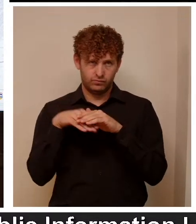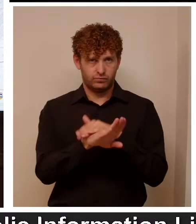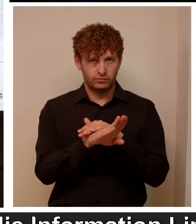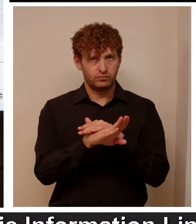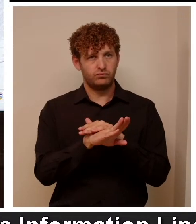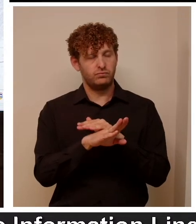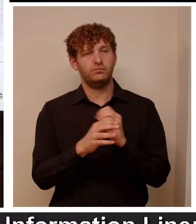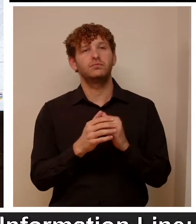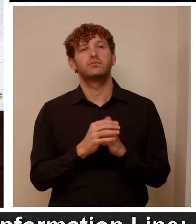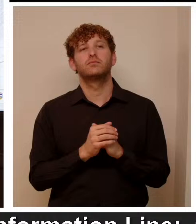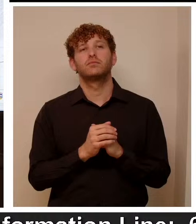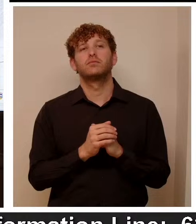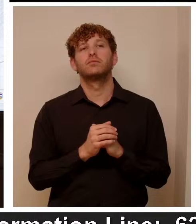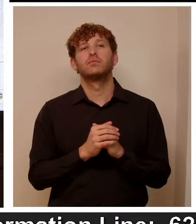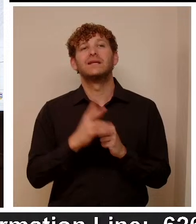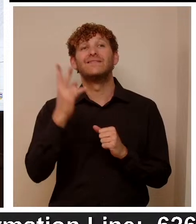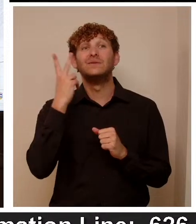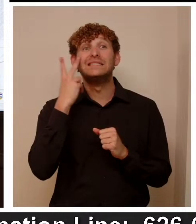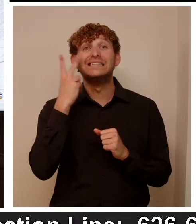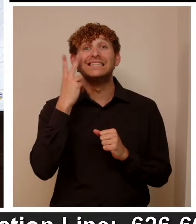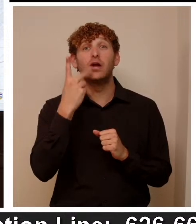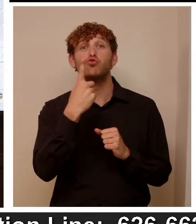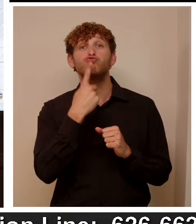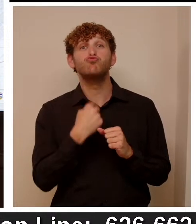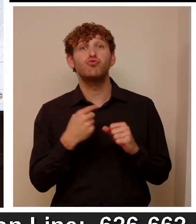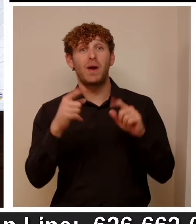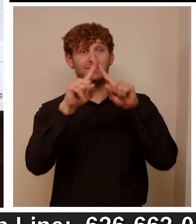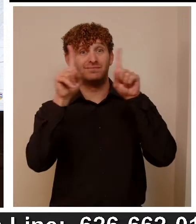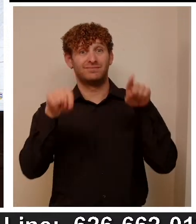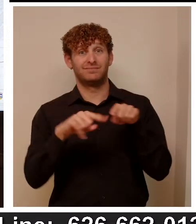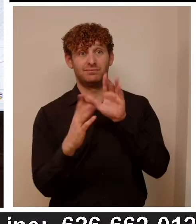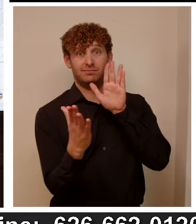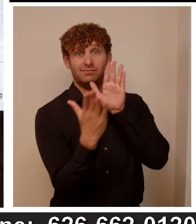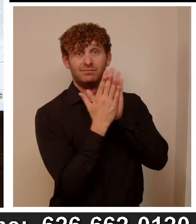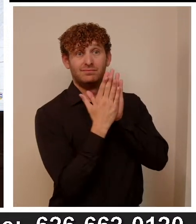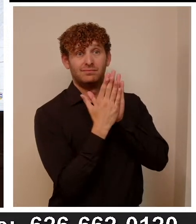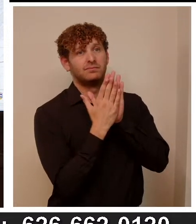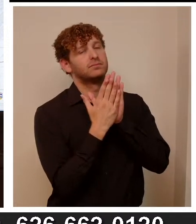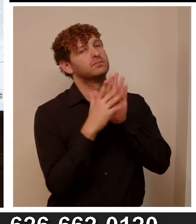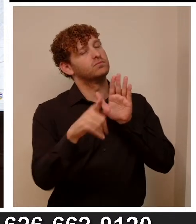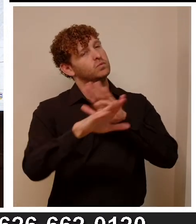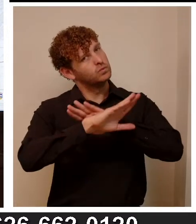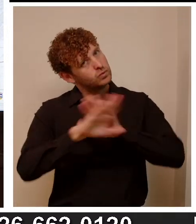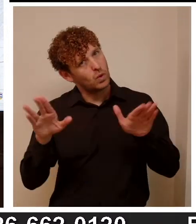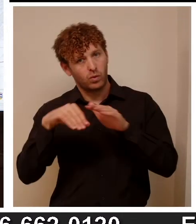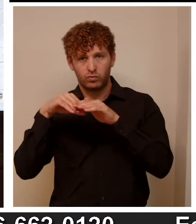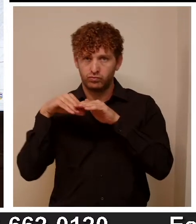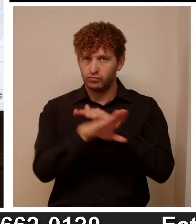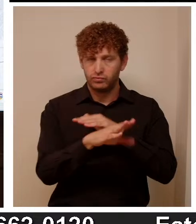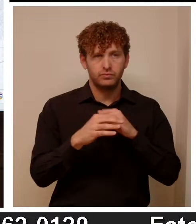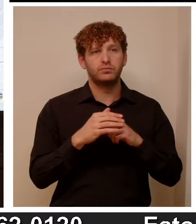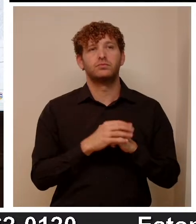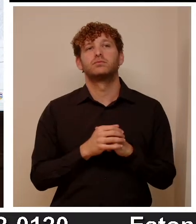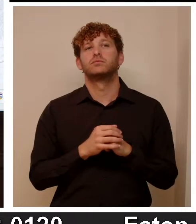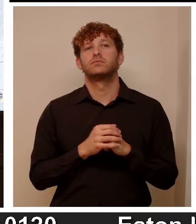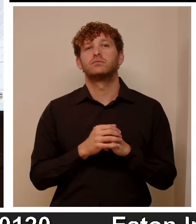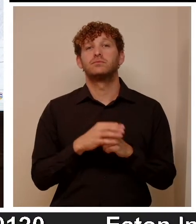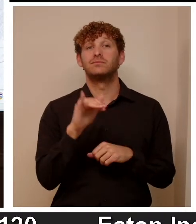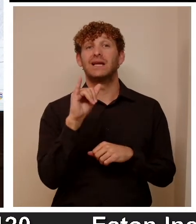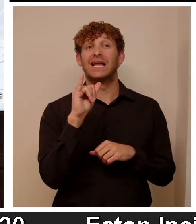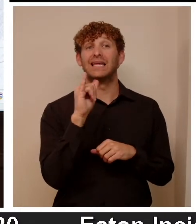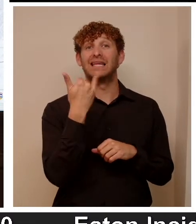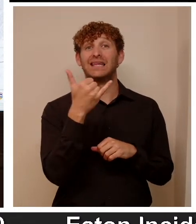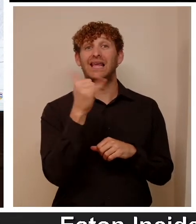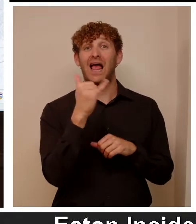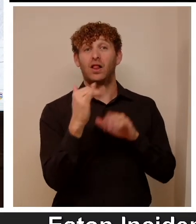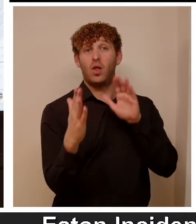or other hazardous conditions make it dangerous for entry or use. A yellow tagged building is partially